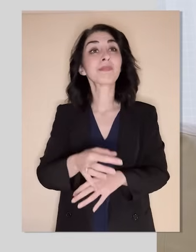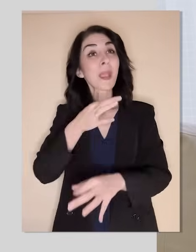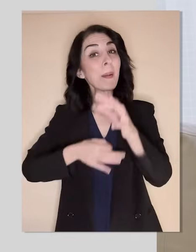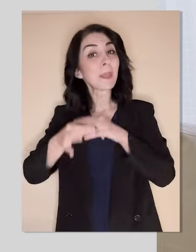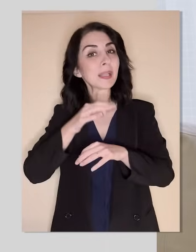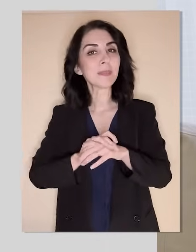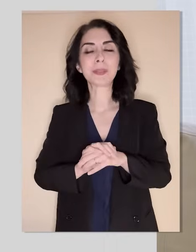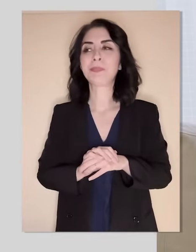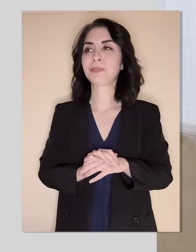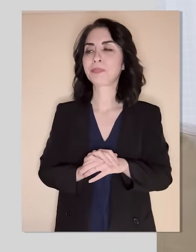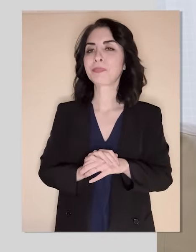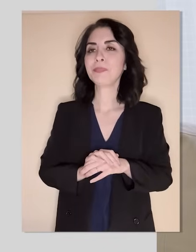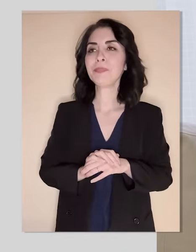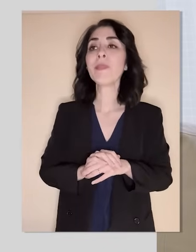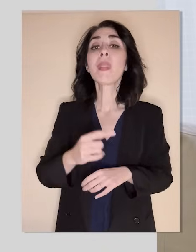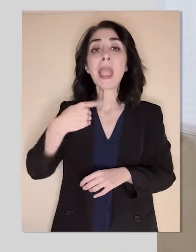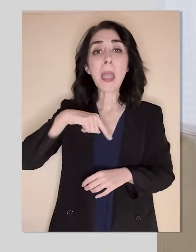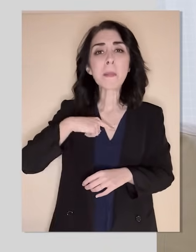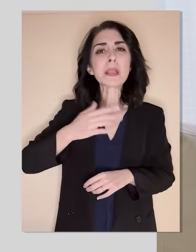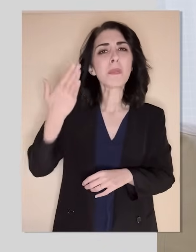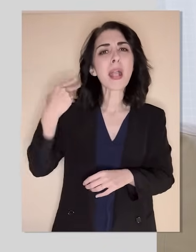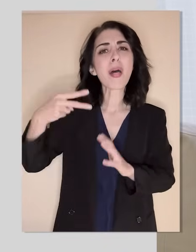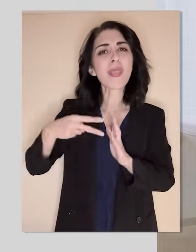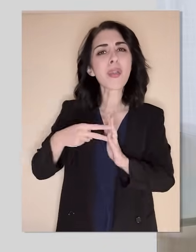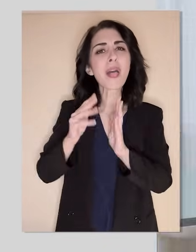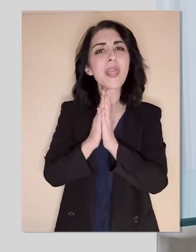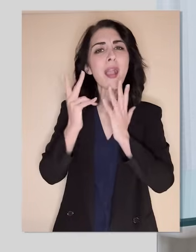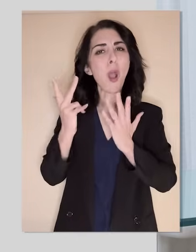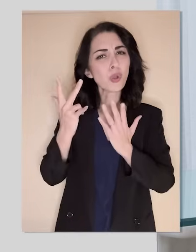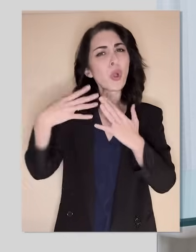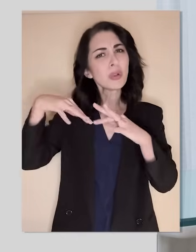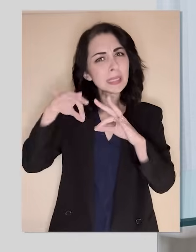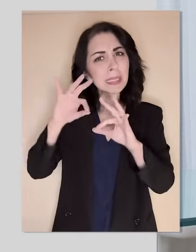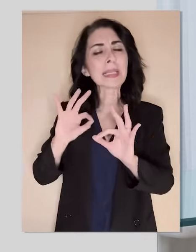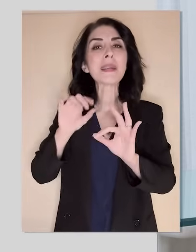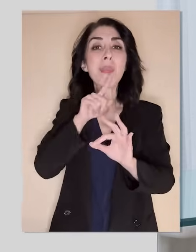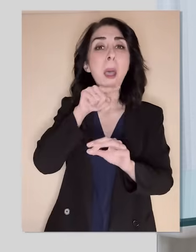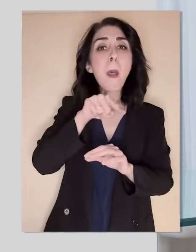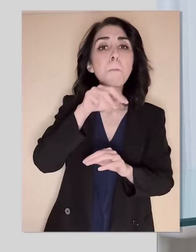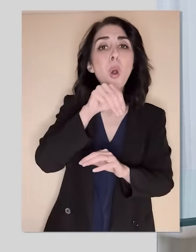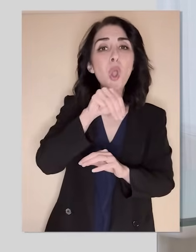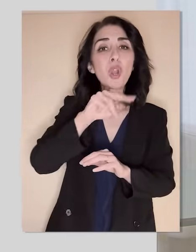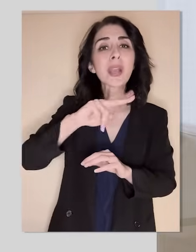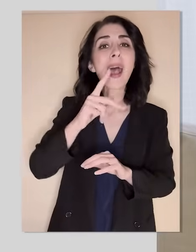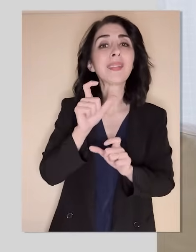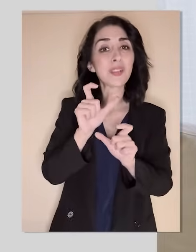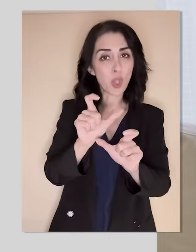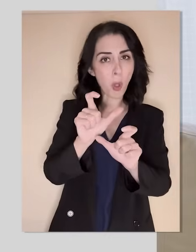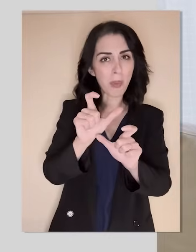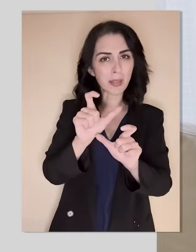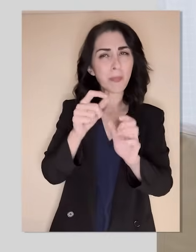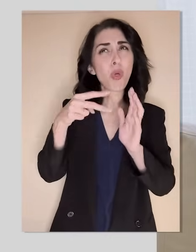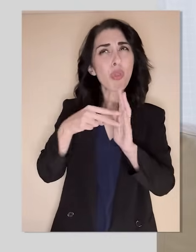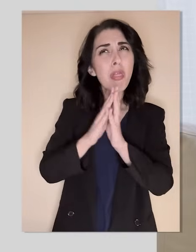2018. And I have experience going back way before that because I was doing some of the double-blind trials so I could